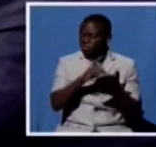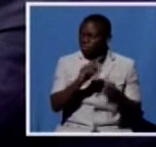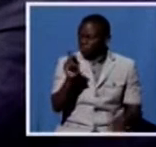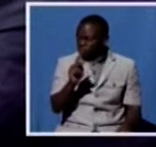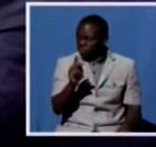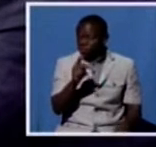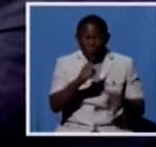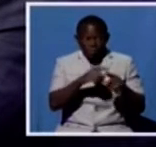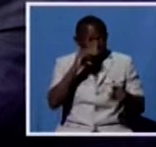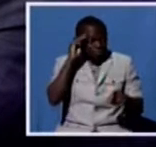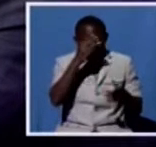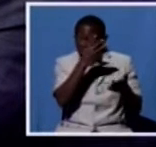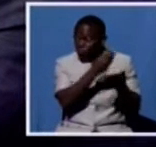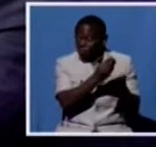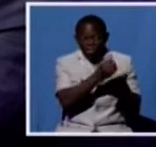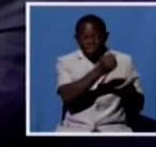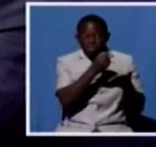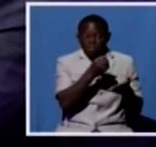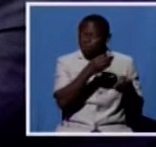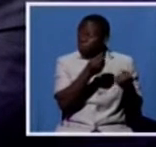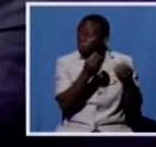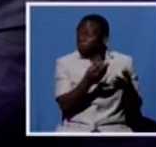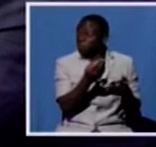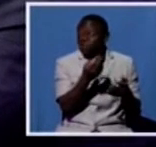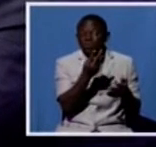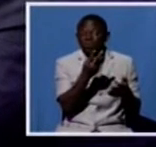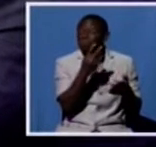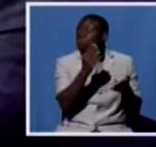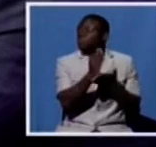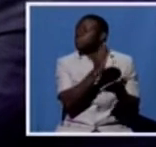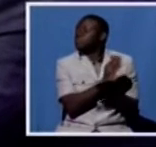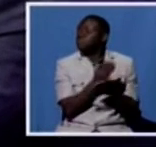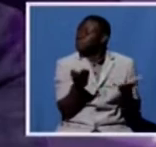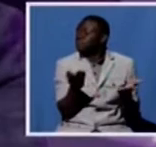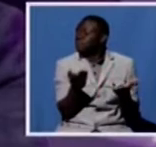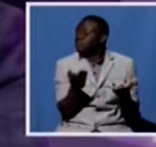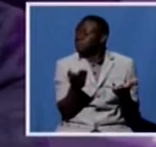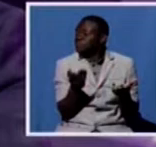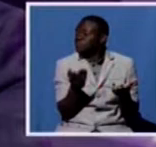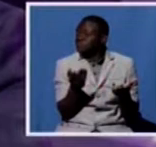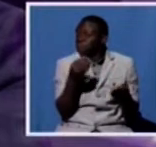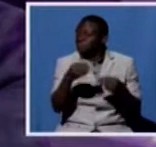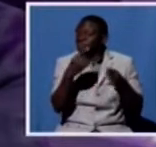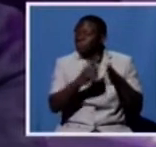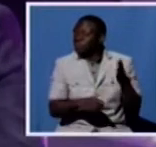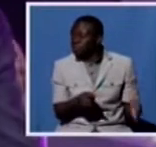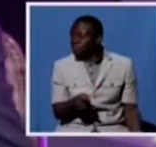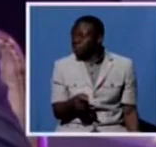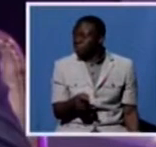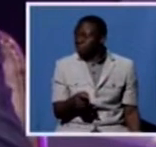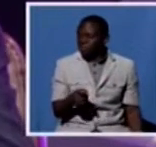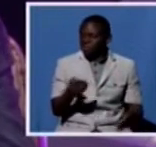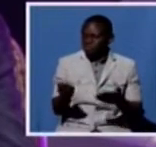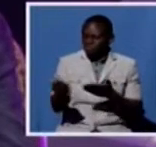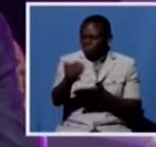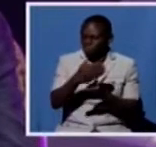billion. What does it tell you? If I came here and I'm saying that we collected